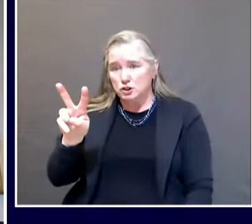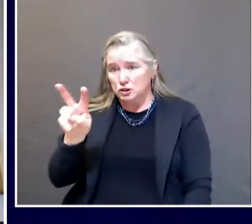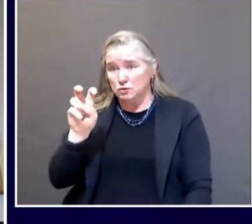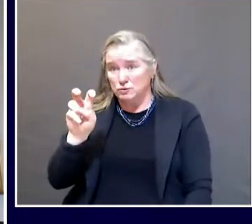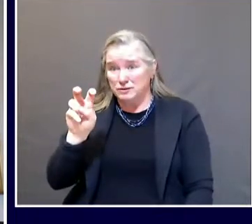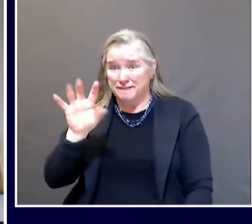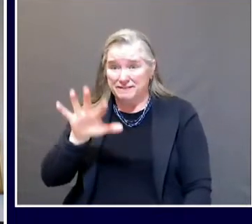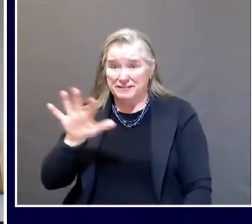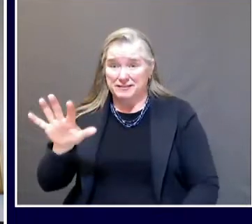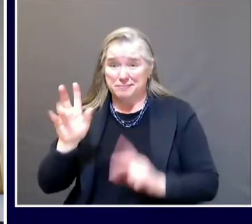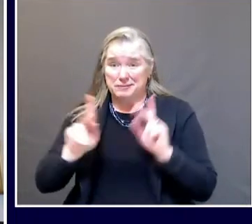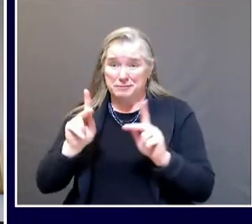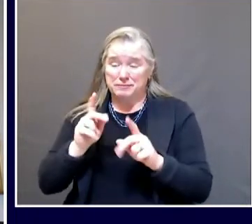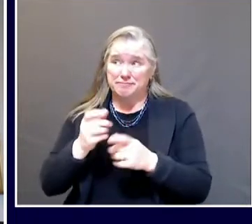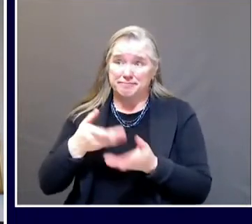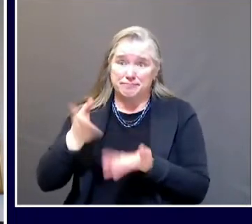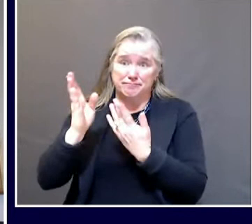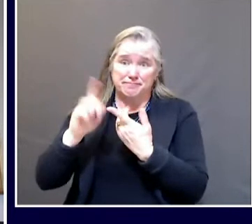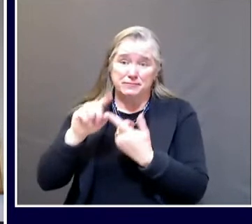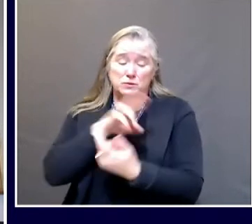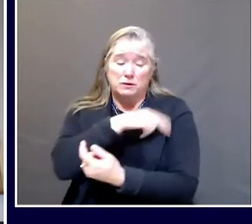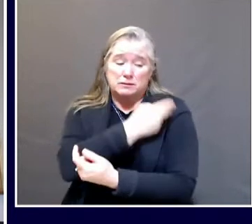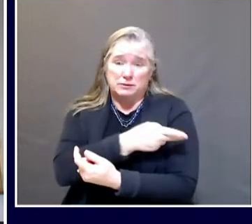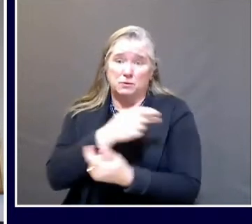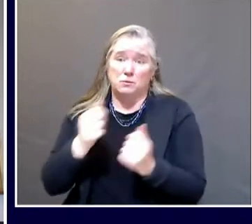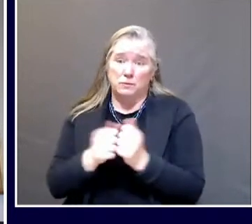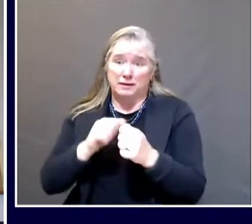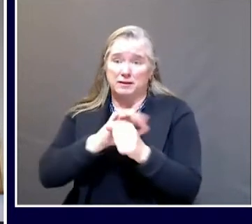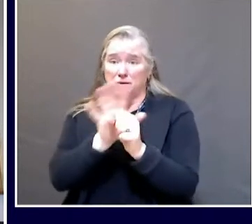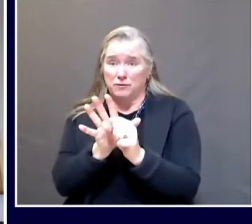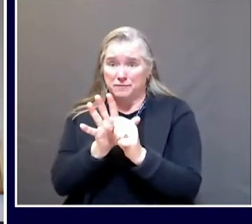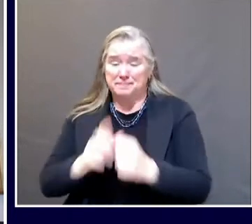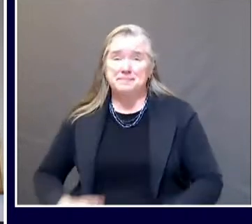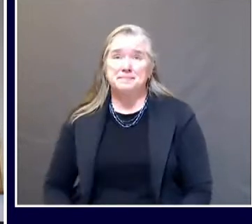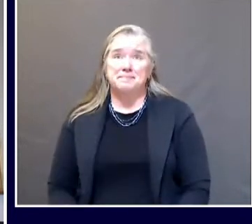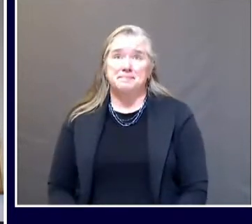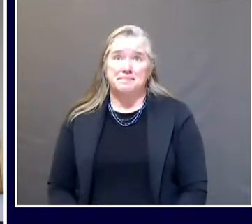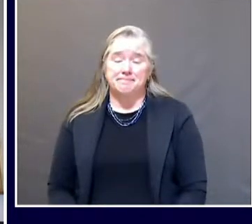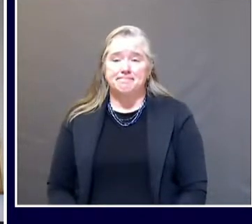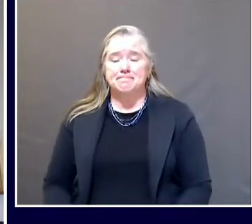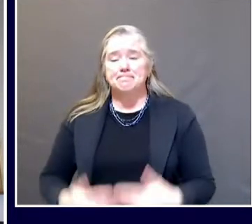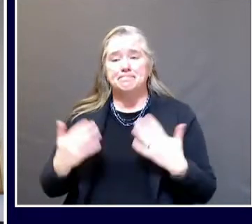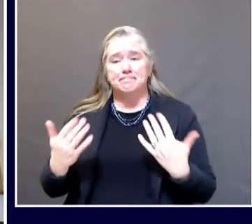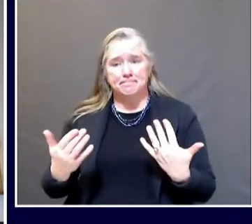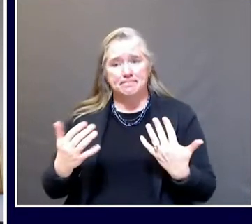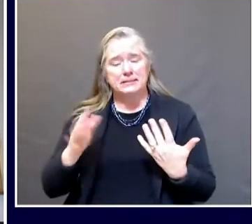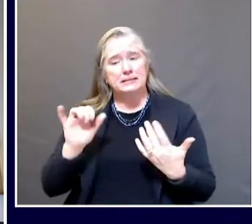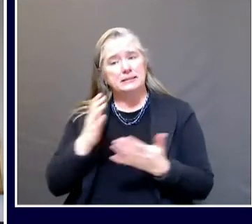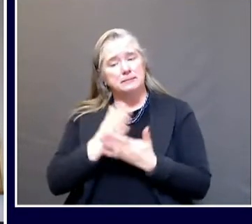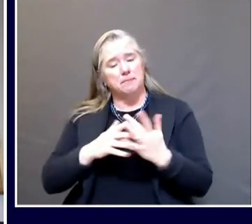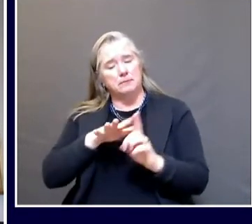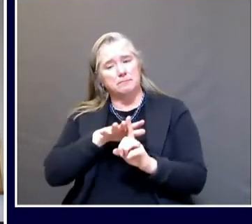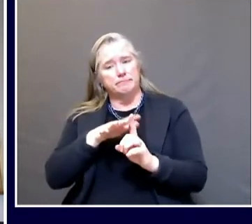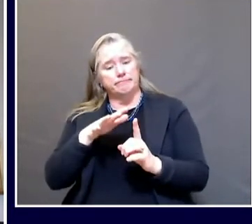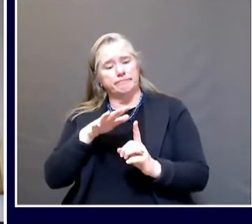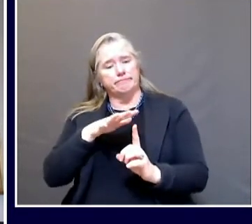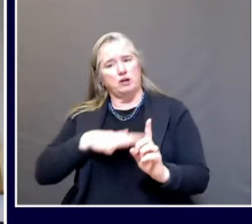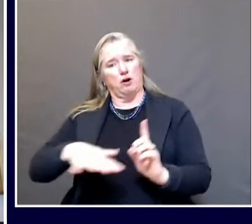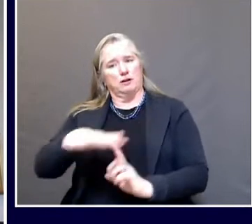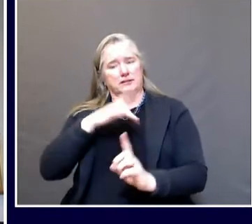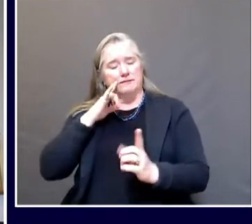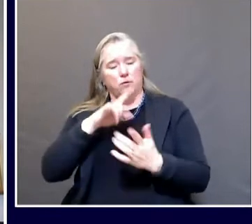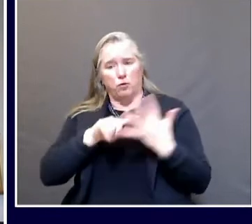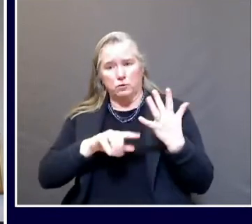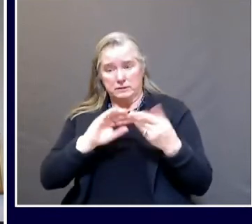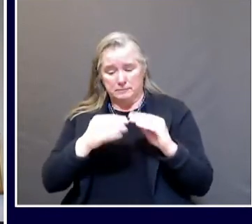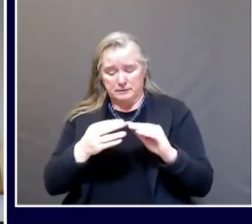255 people have been hospitalized. To put those numbers in a bit of perspective, of everyone who has